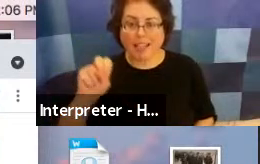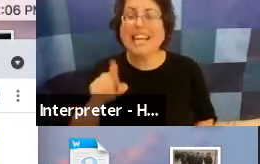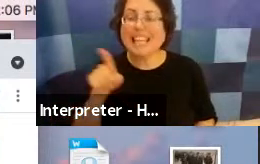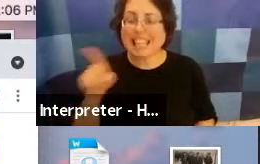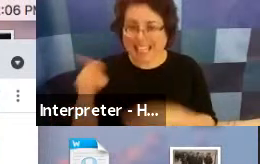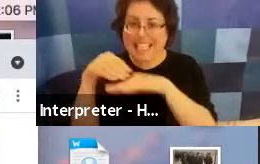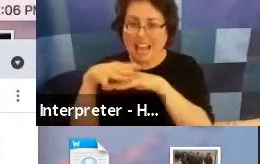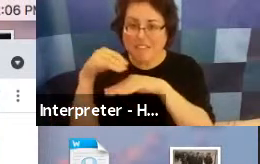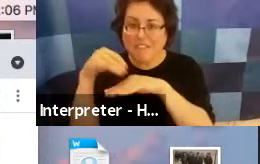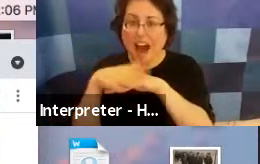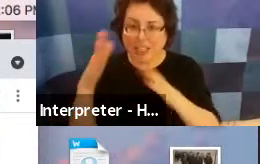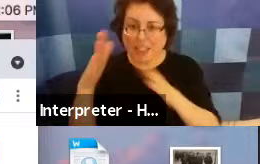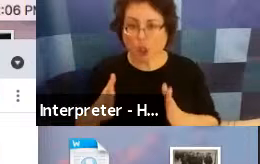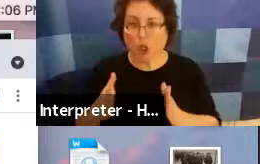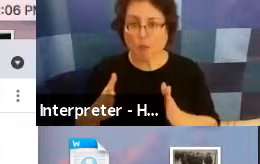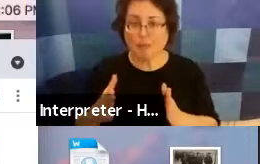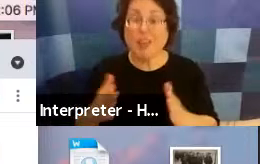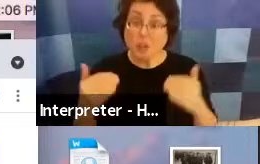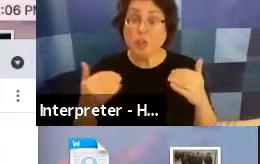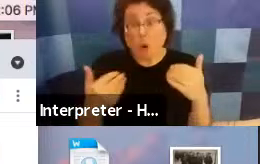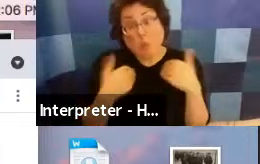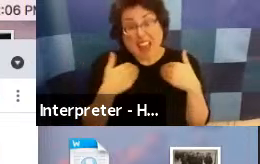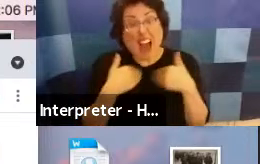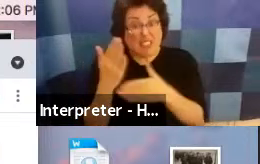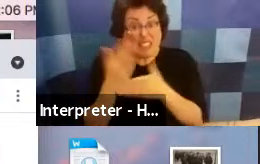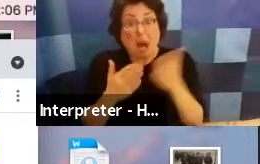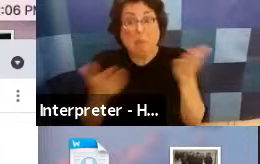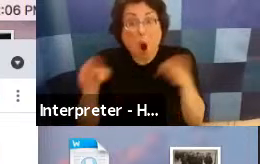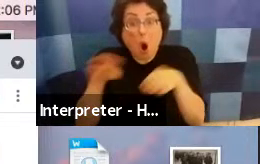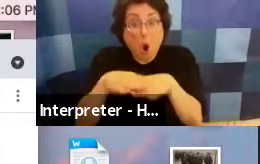you know, we do have that overlap with the City